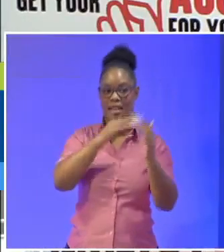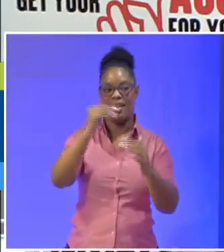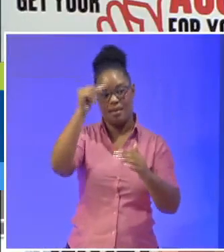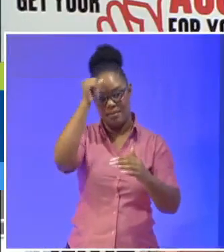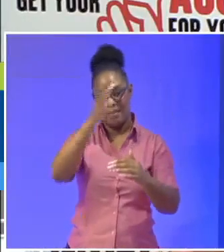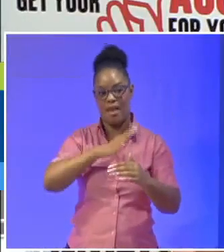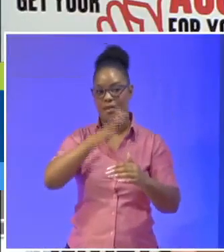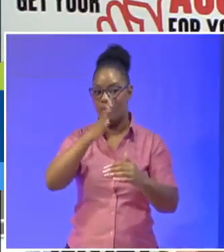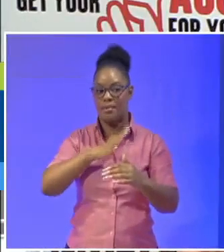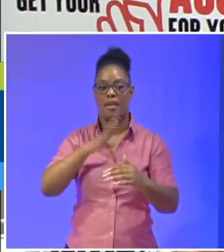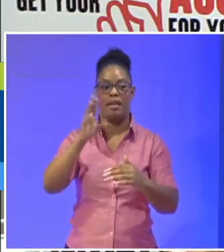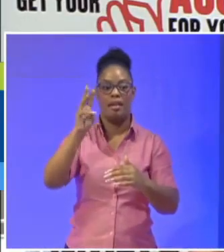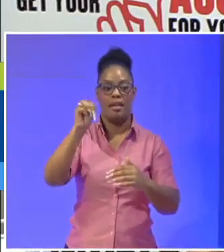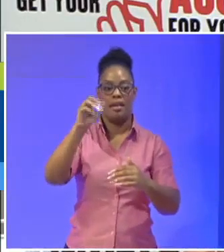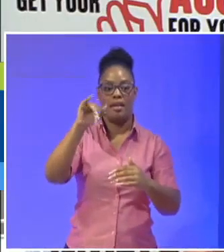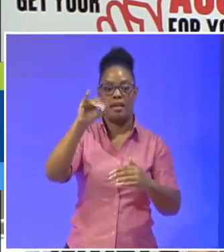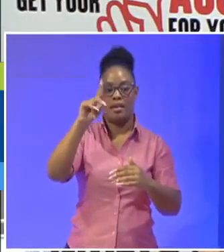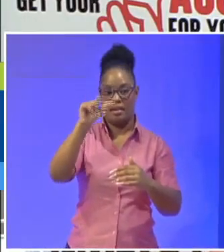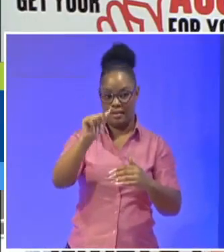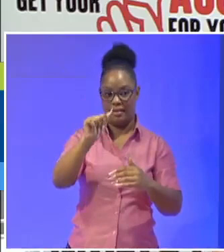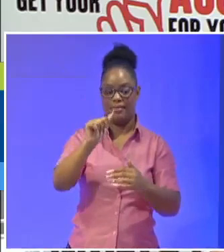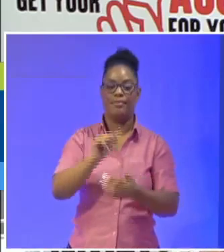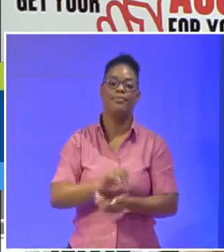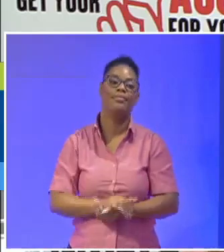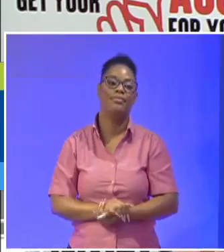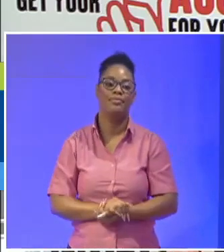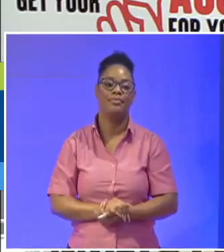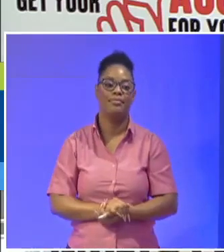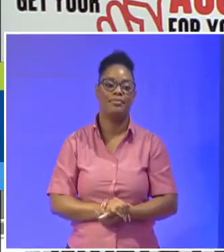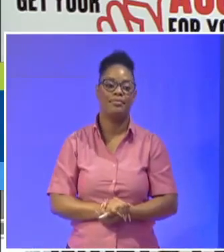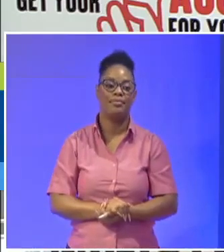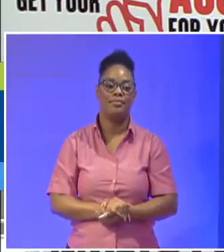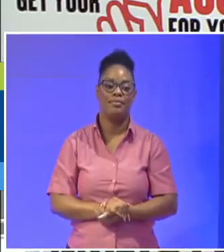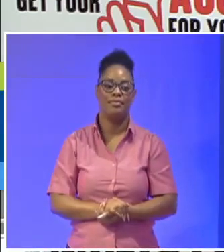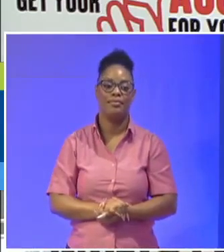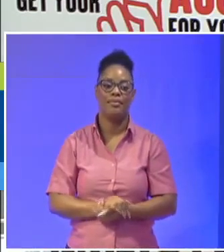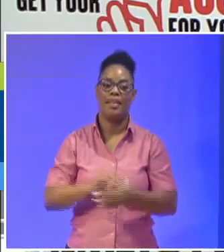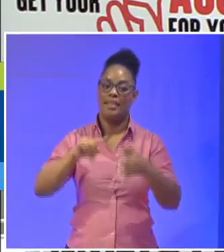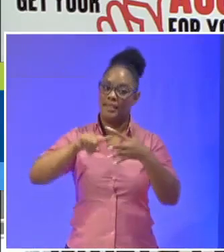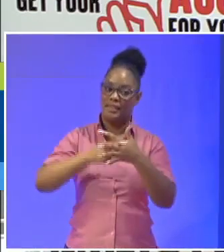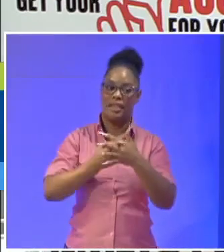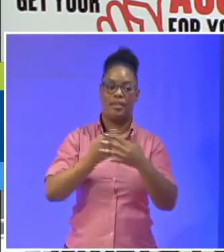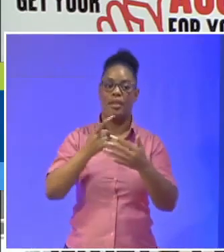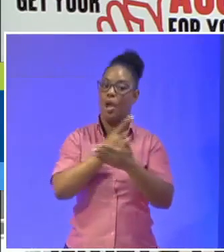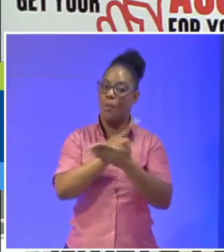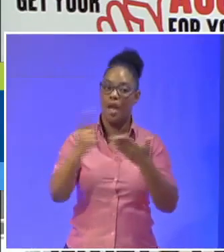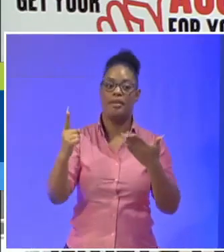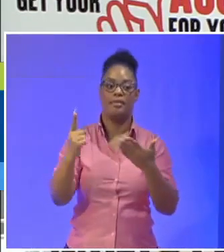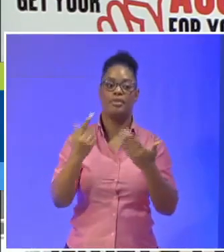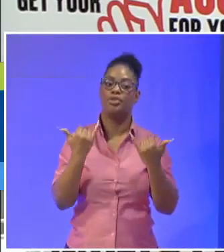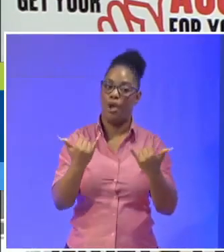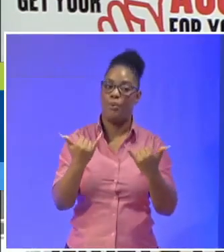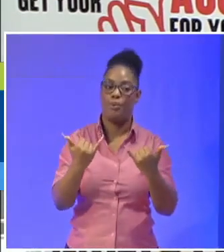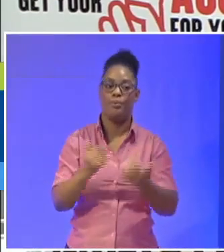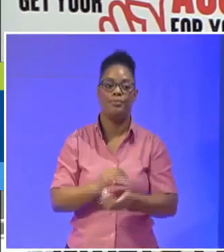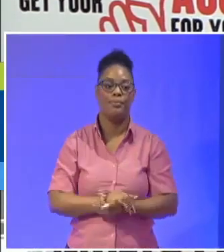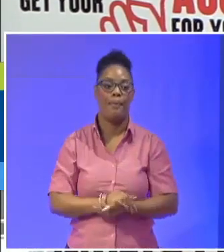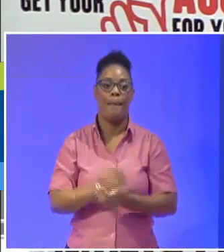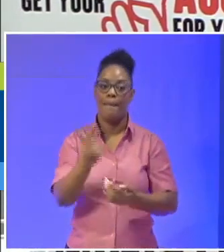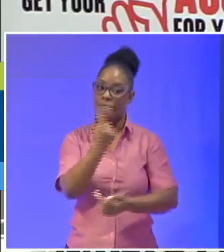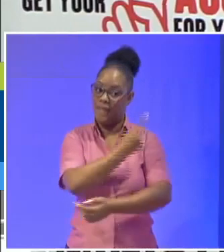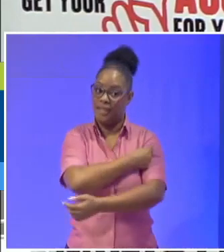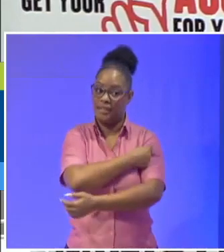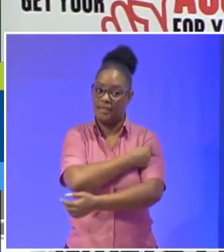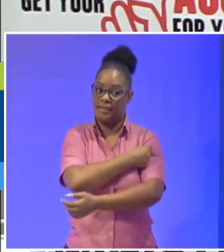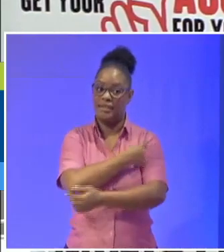and listening public, wherever you are. Pleasure to be here at the start of another week. So our vaccination figures, unfortunately,